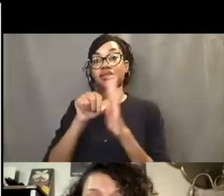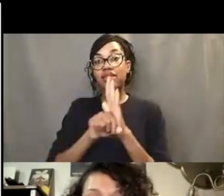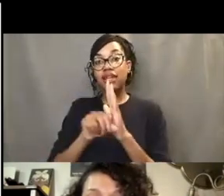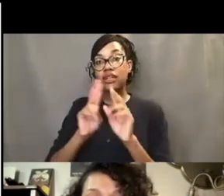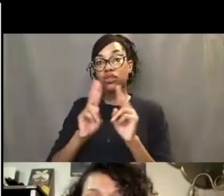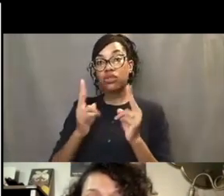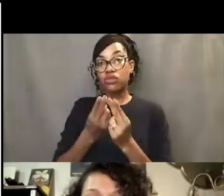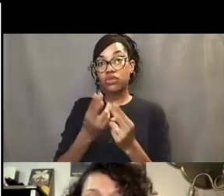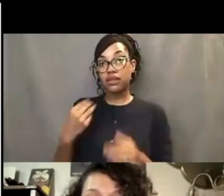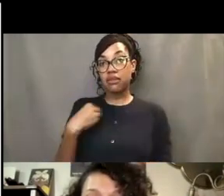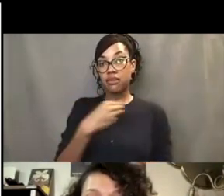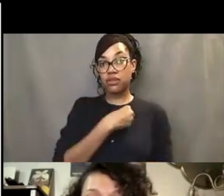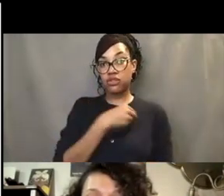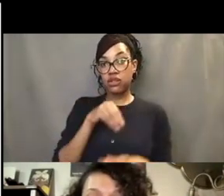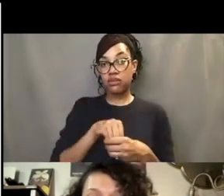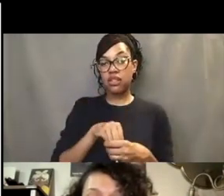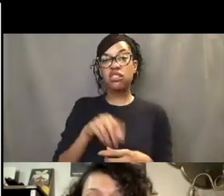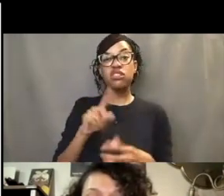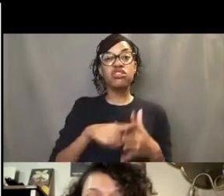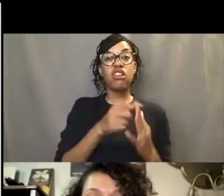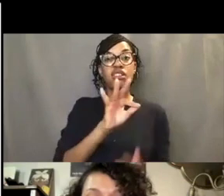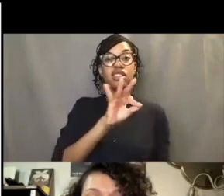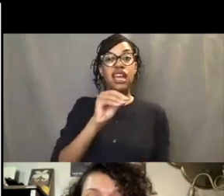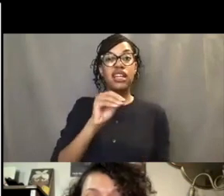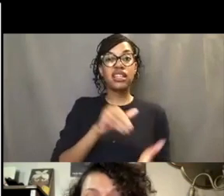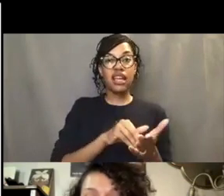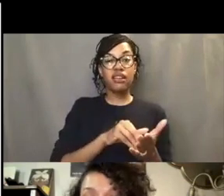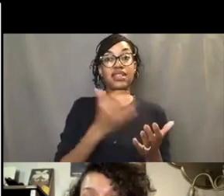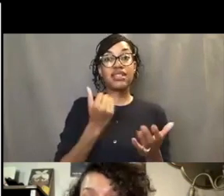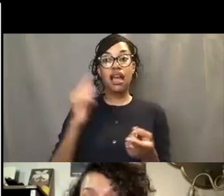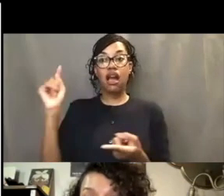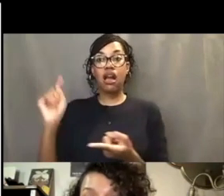90,000 plus members to 29,000 at this point.